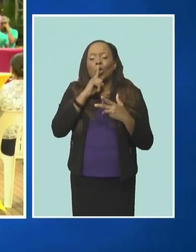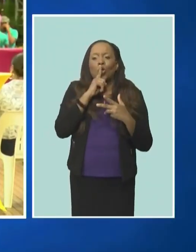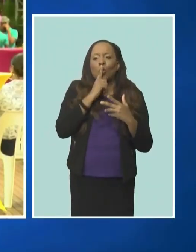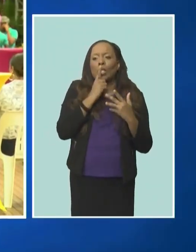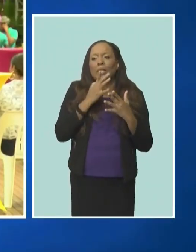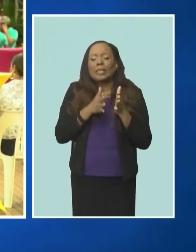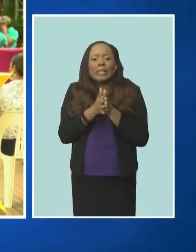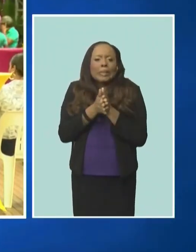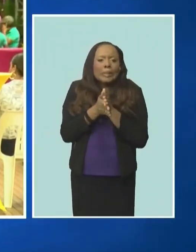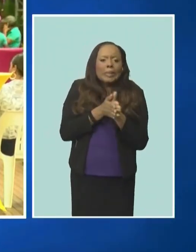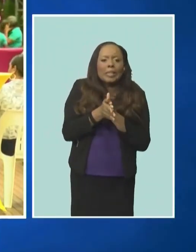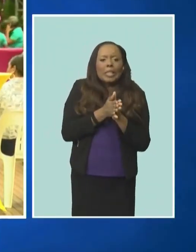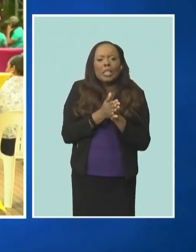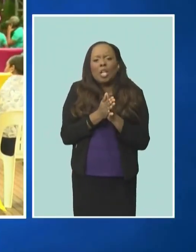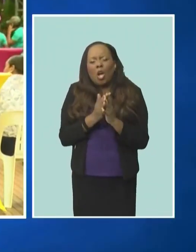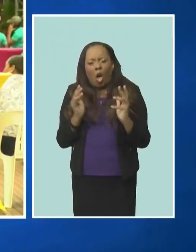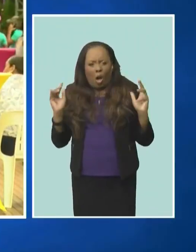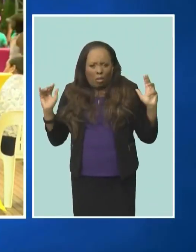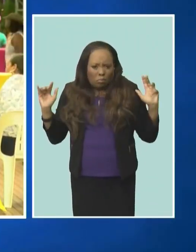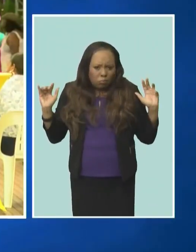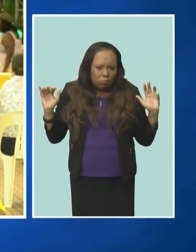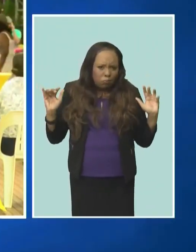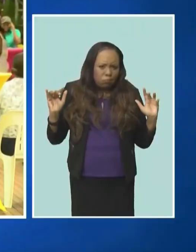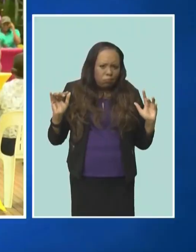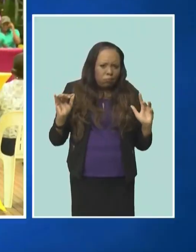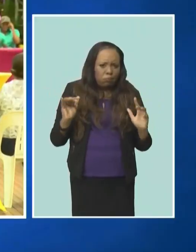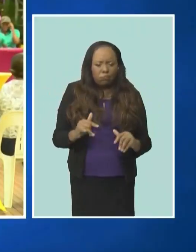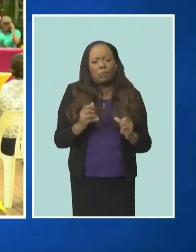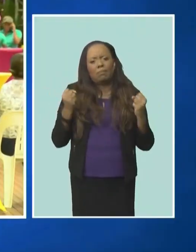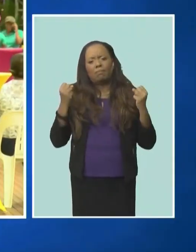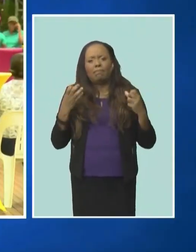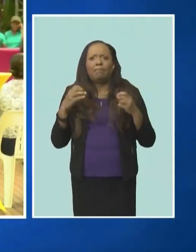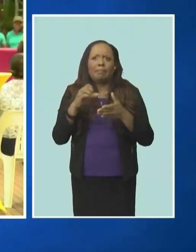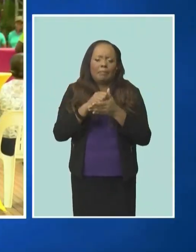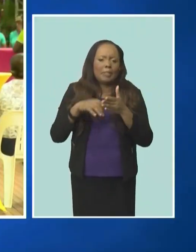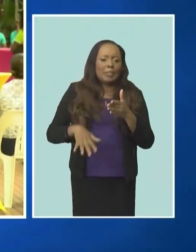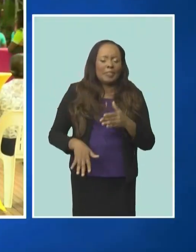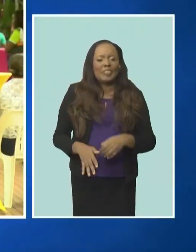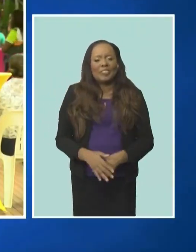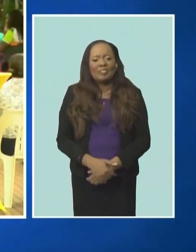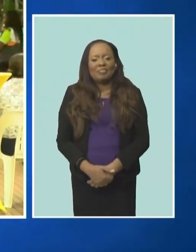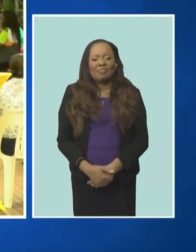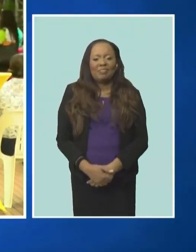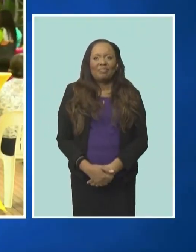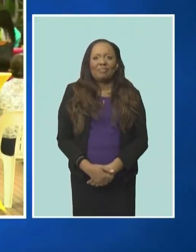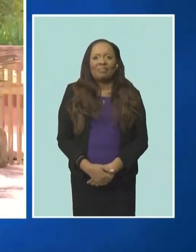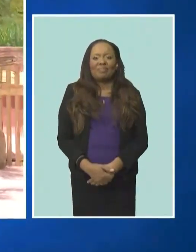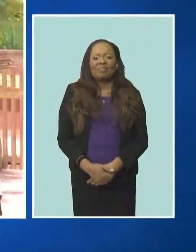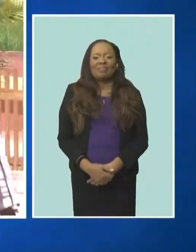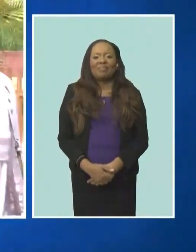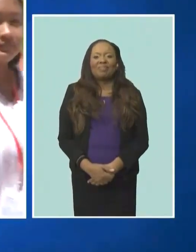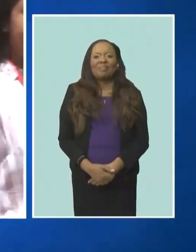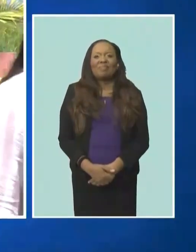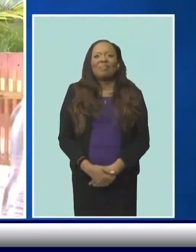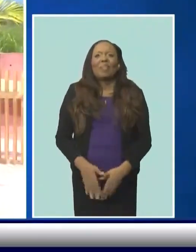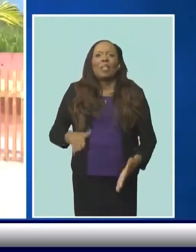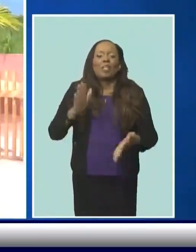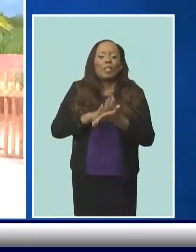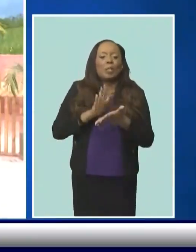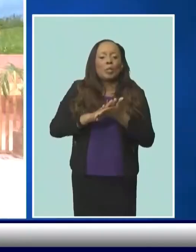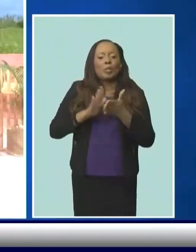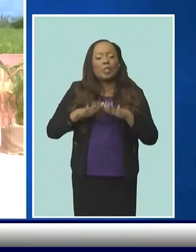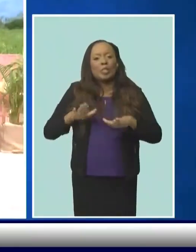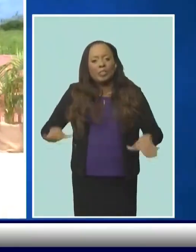large crowd assembled at the facility were students. Again, our Onesta Henry was there. School children and adults